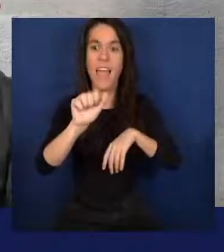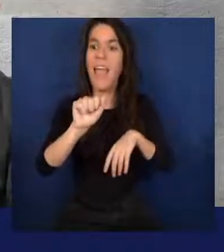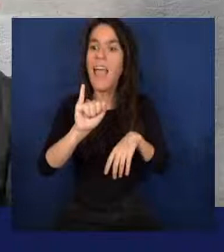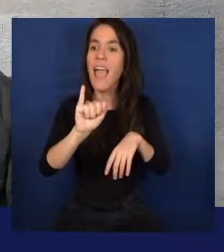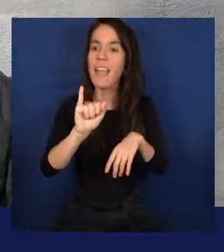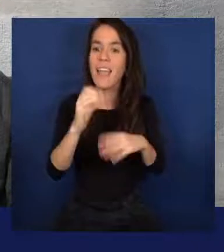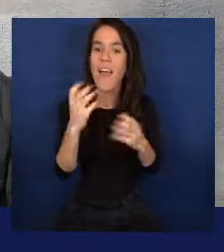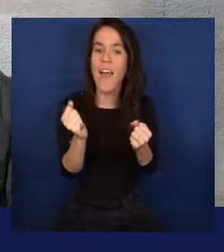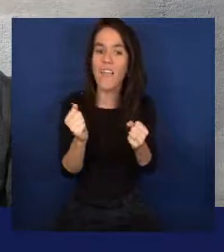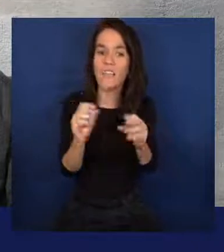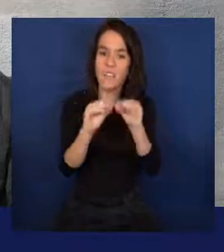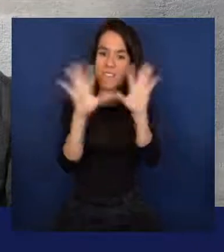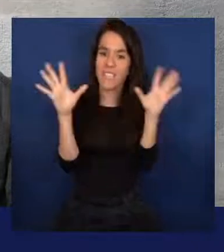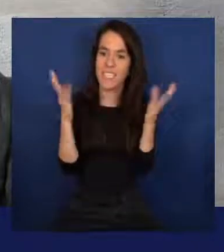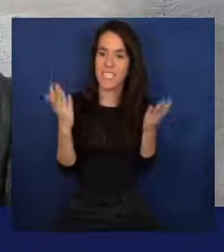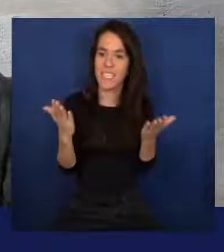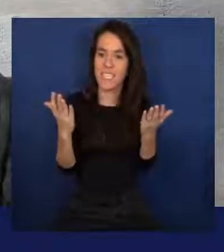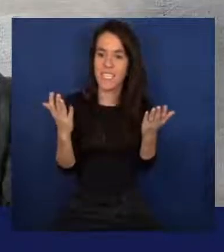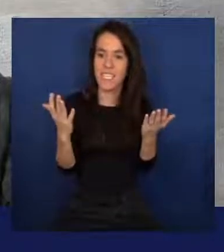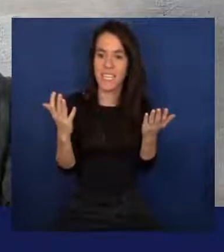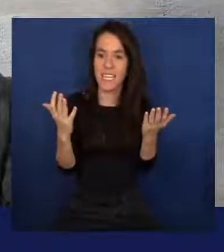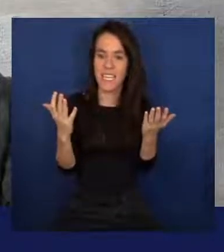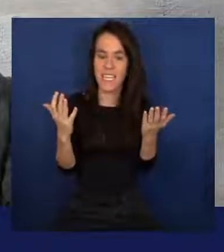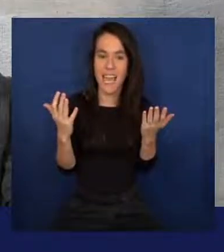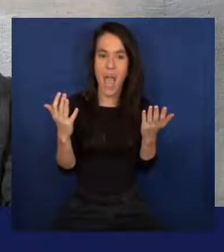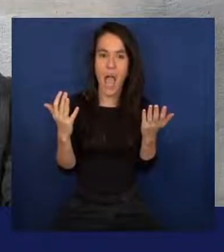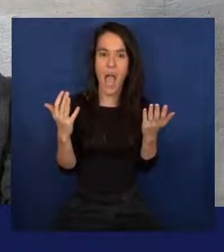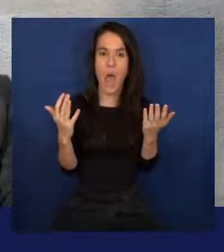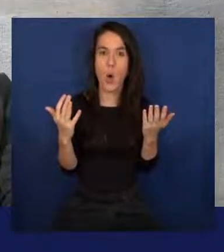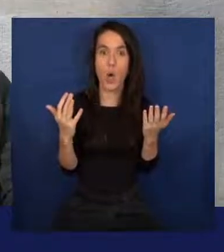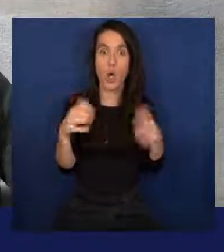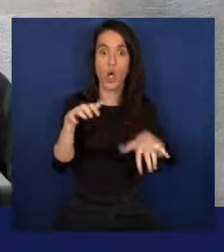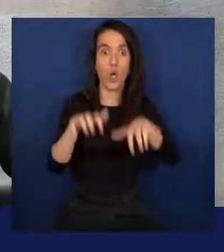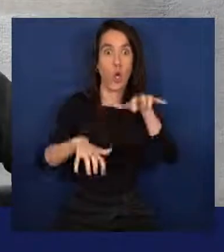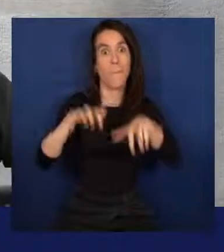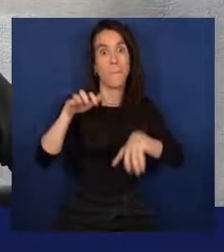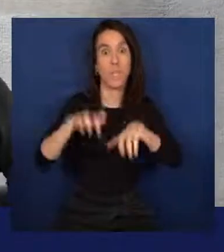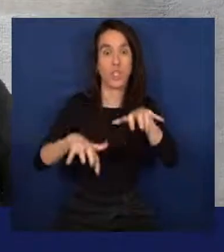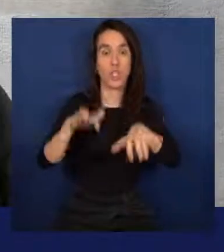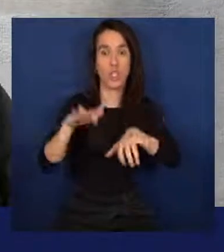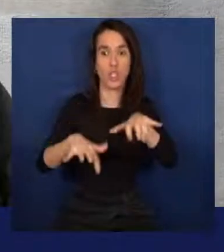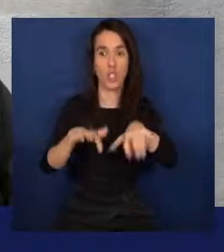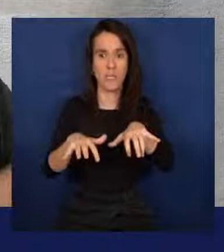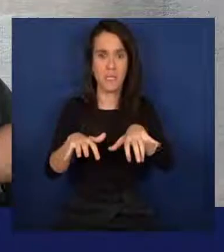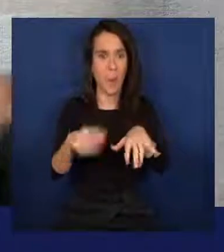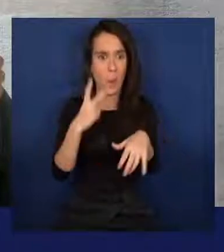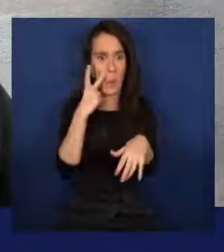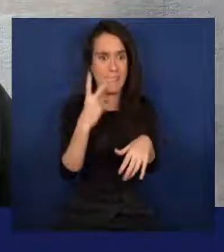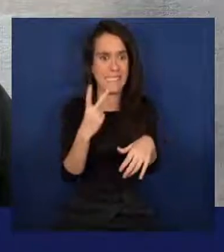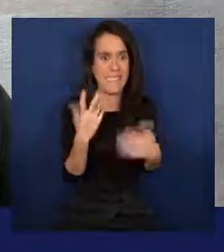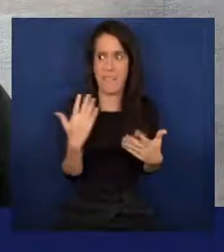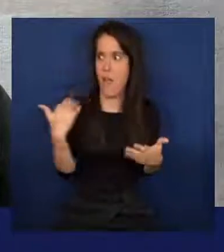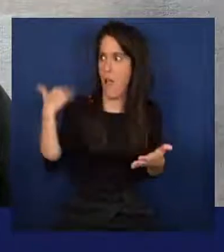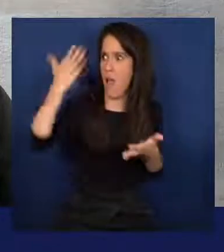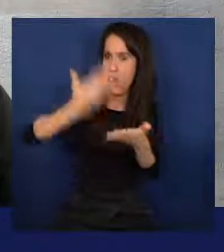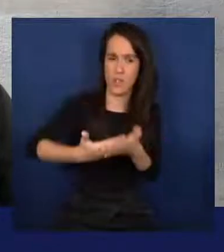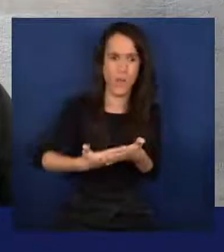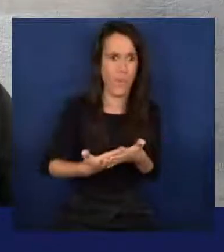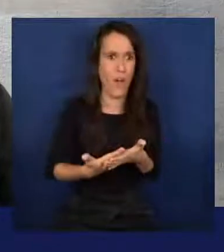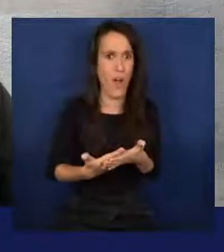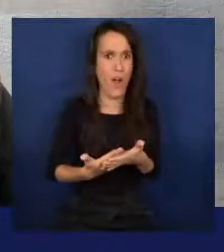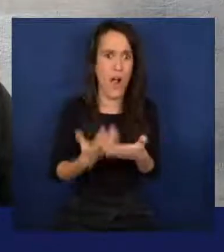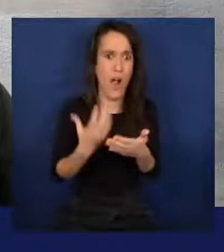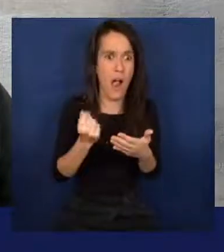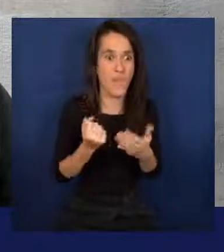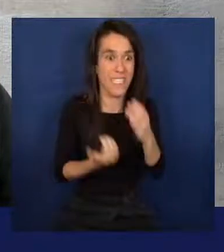light, right? We're seeing the ultimate manifestation of computing so far, right? There are more manifestations coming. When you start